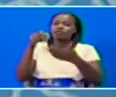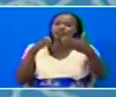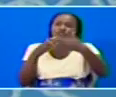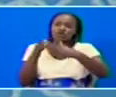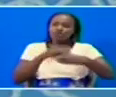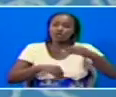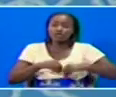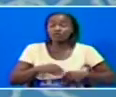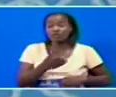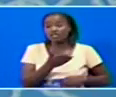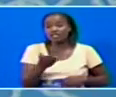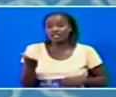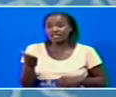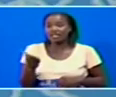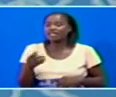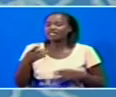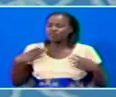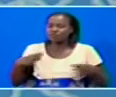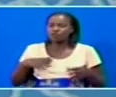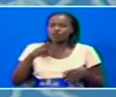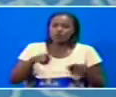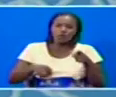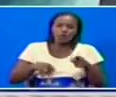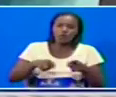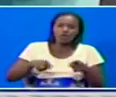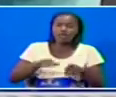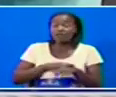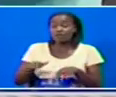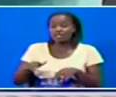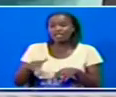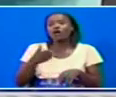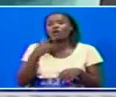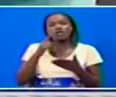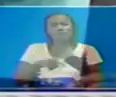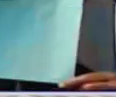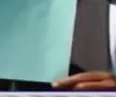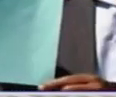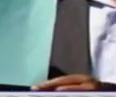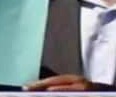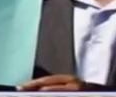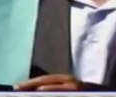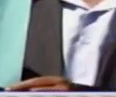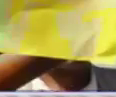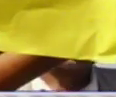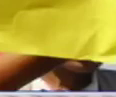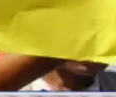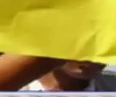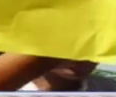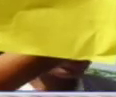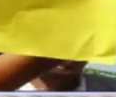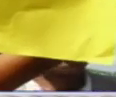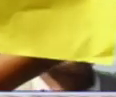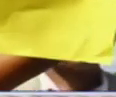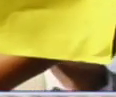The residents took to the streets this morning demanding full accountability of CDF money, which they say has been